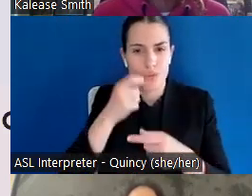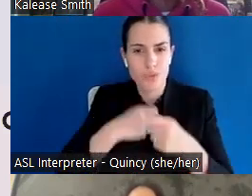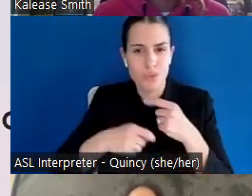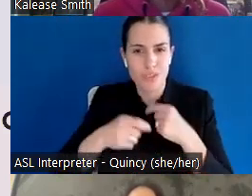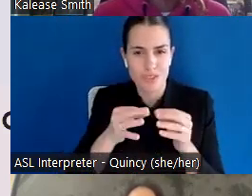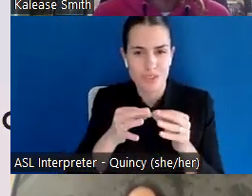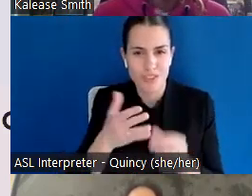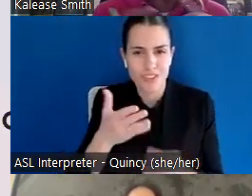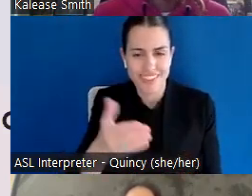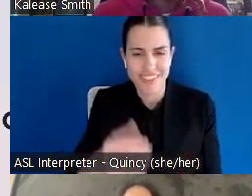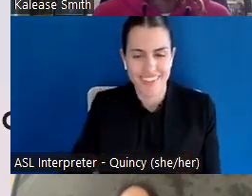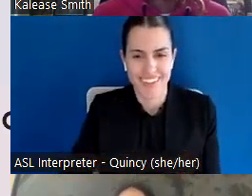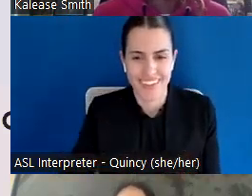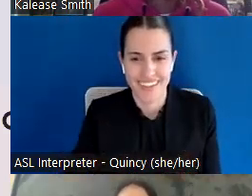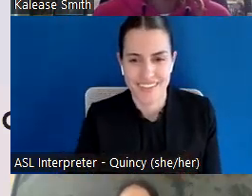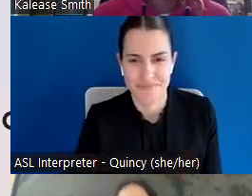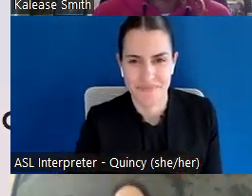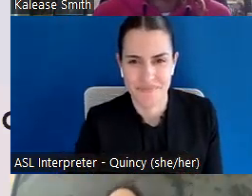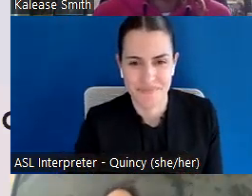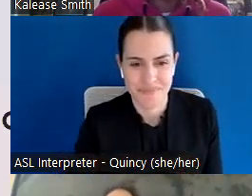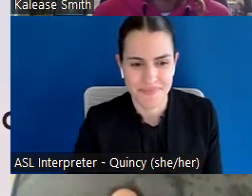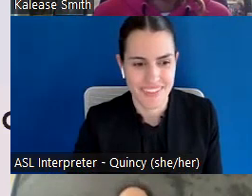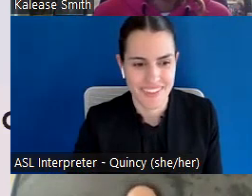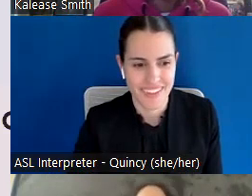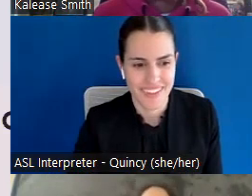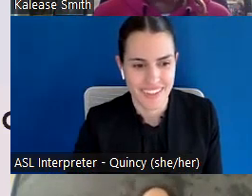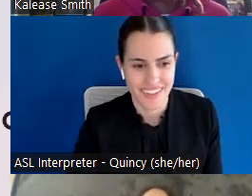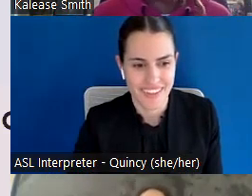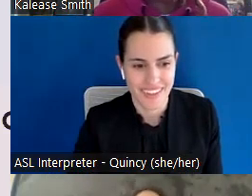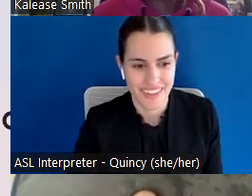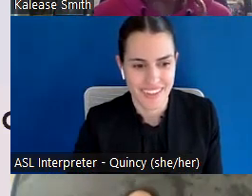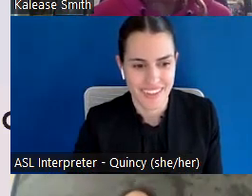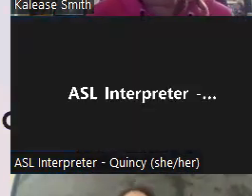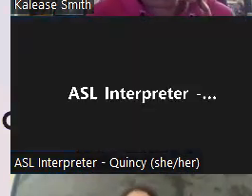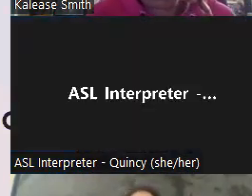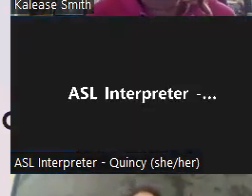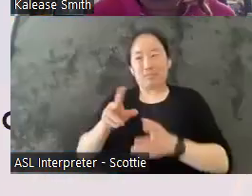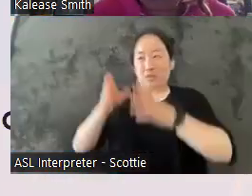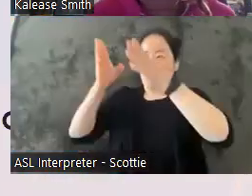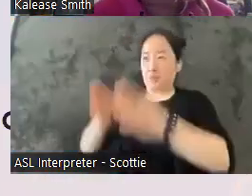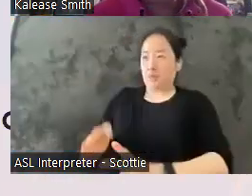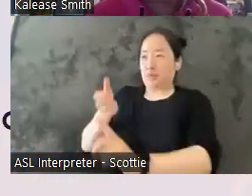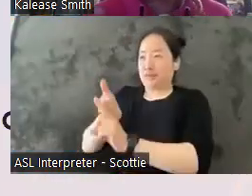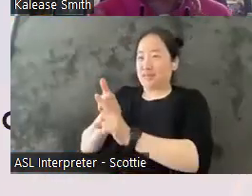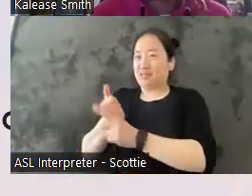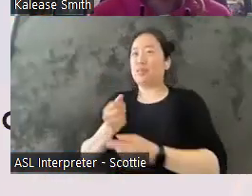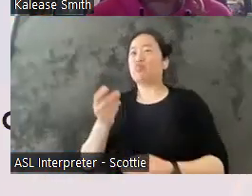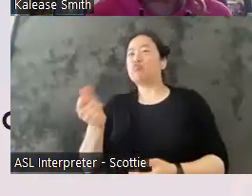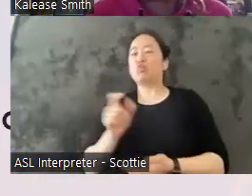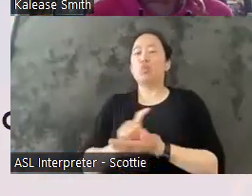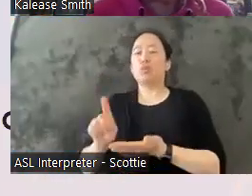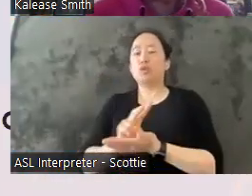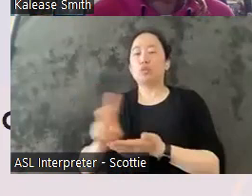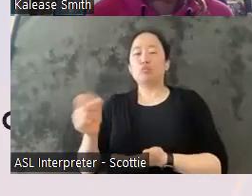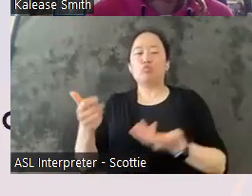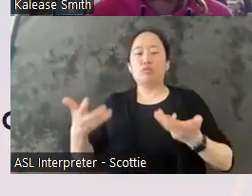But just recognizing that that individuals may not be okay in a week or 2, and that's